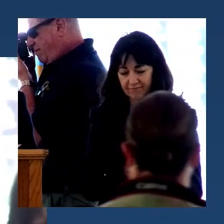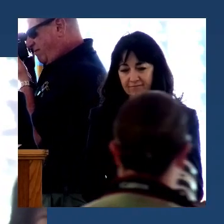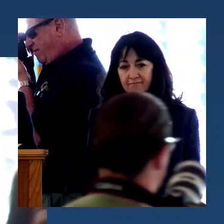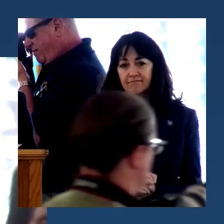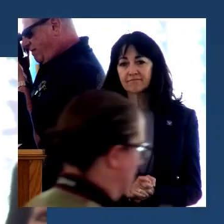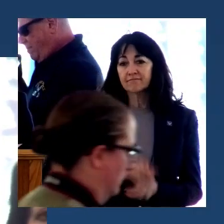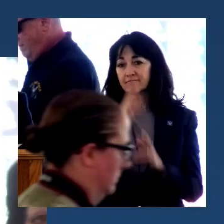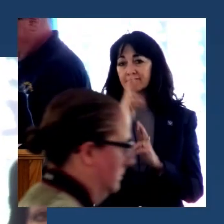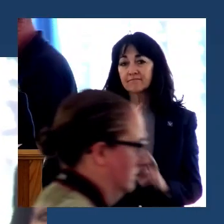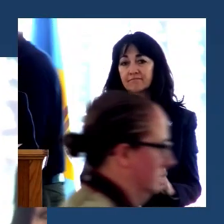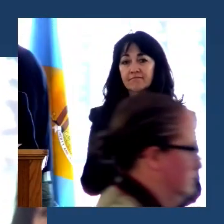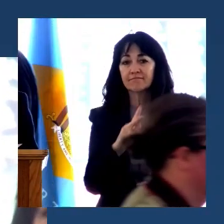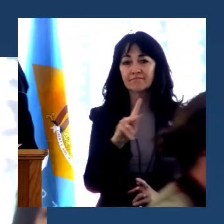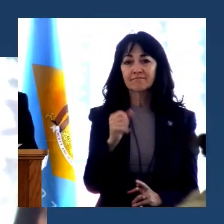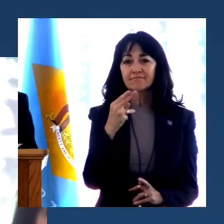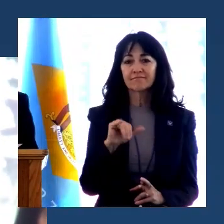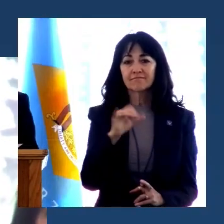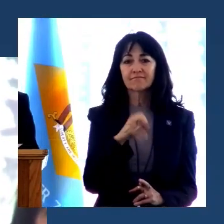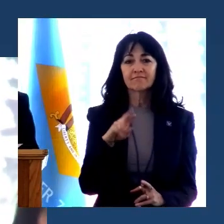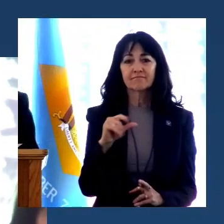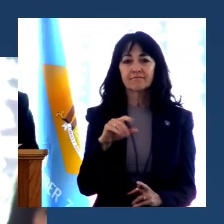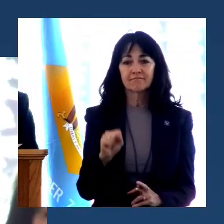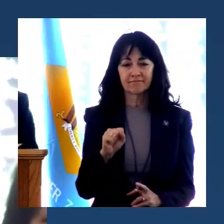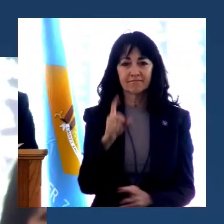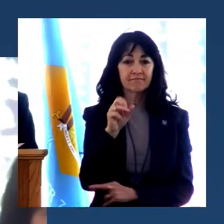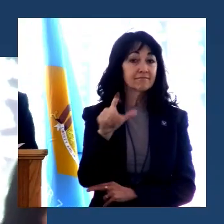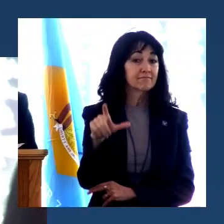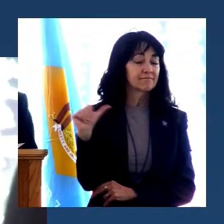The Honorable Kathy Jennings, Delaware Attorney General.